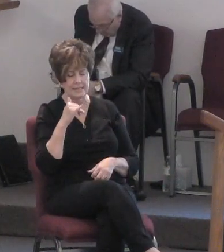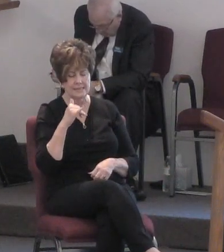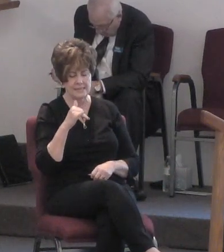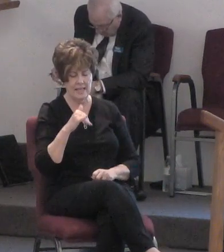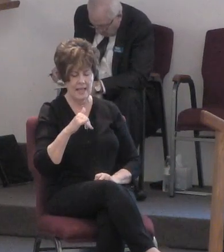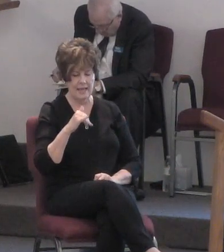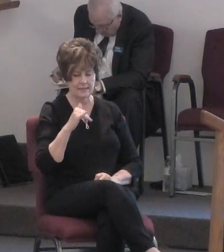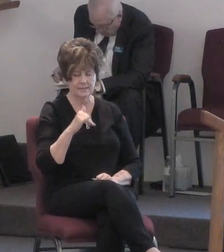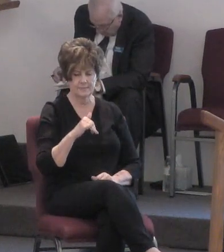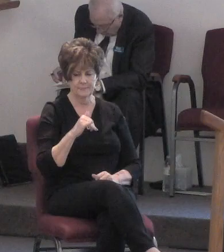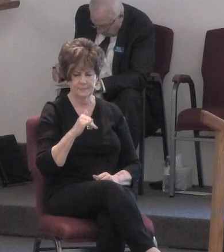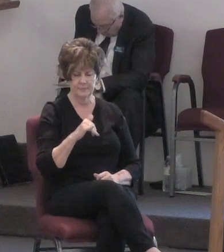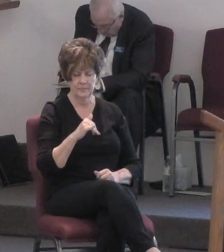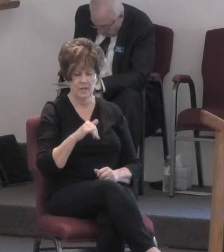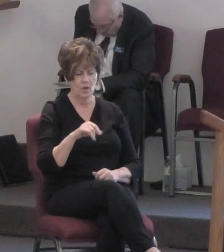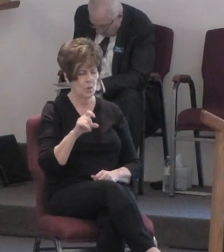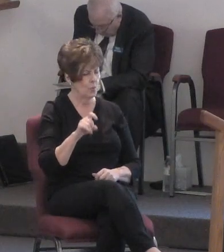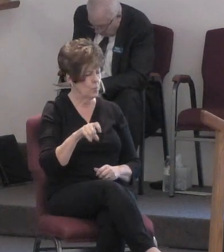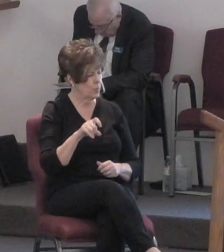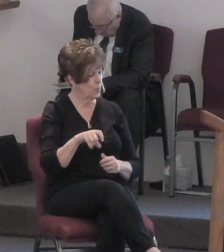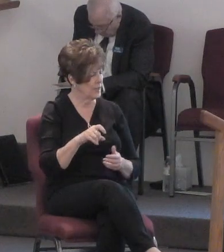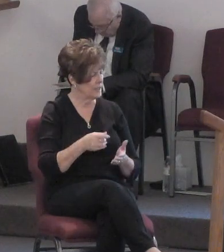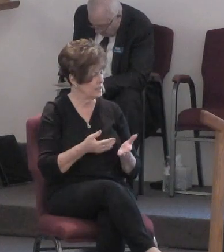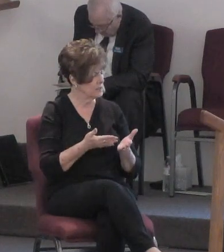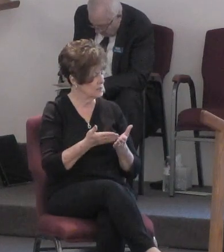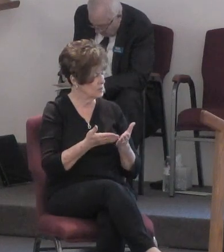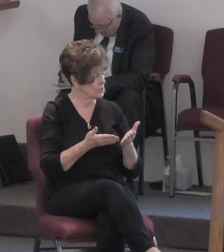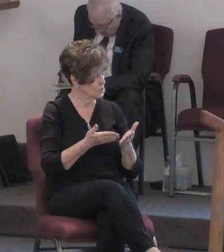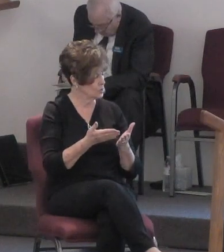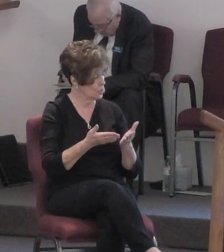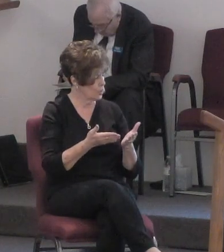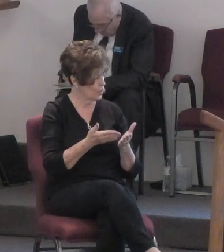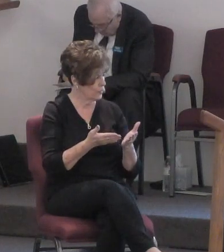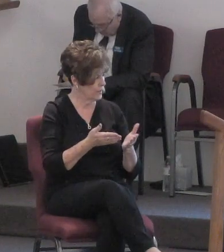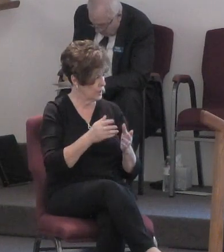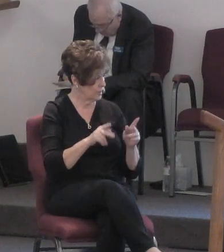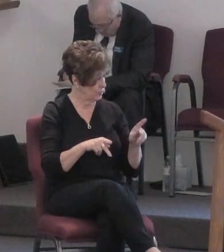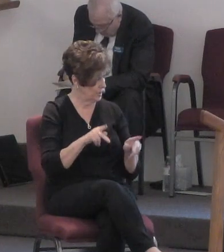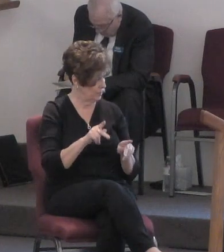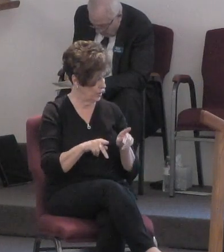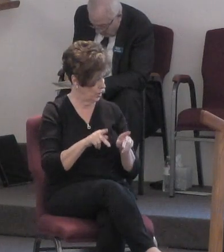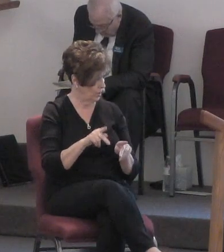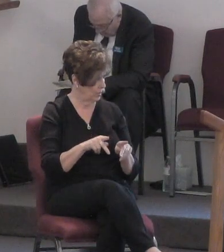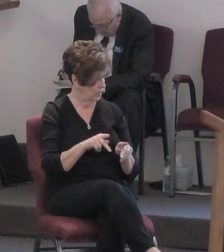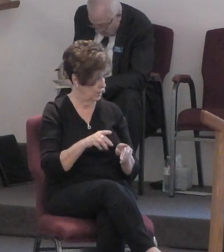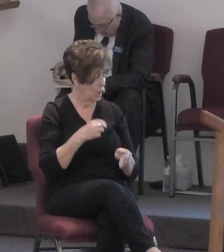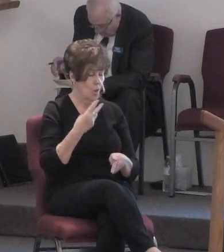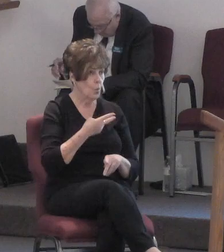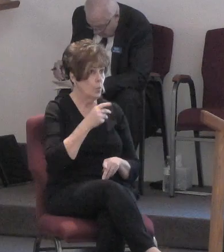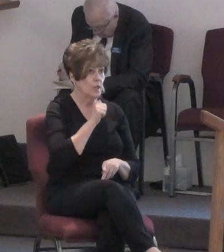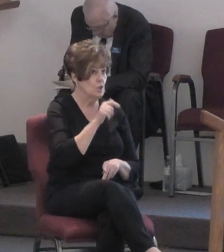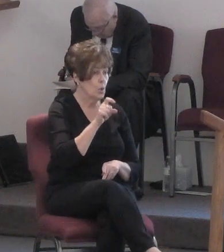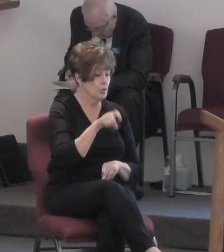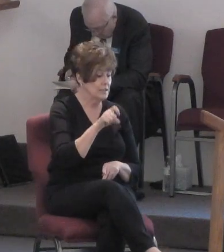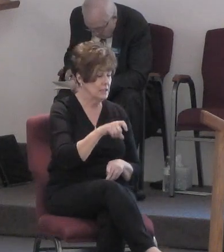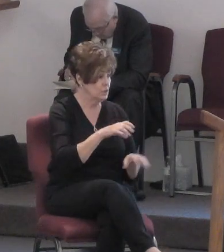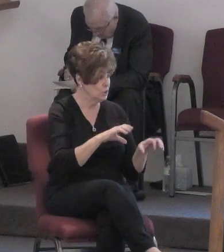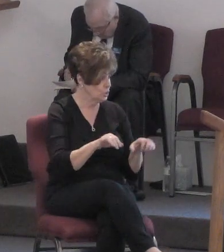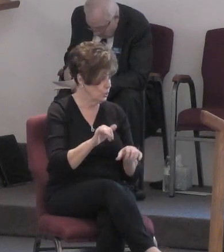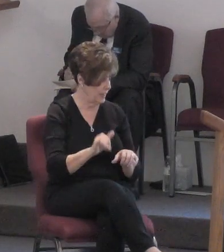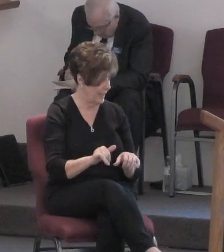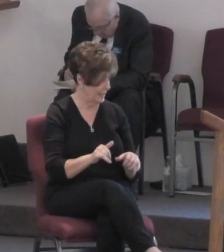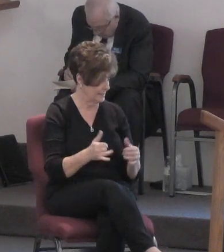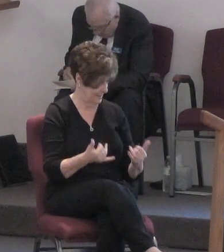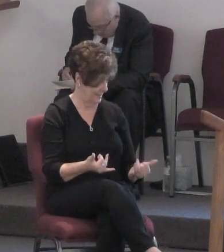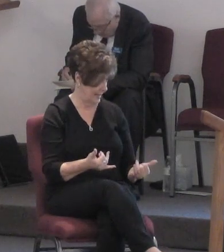out? Because you see, we don't have that issue today. Do you know why we don't have that issue? There are several reasons. Number one, the sewer's not in the